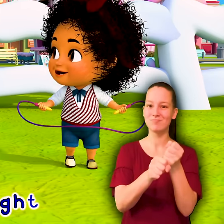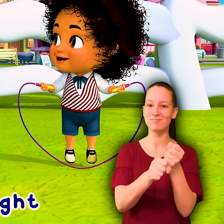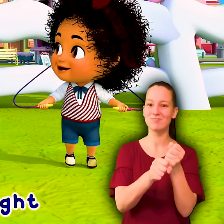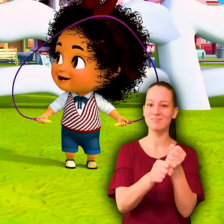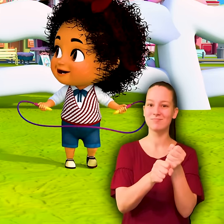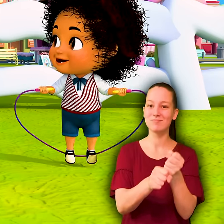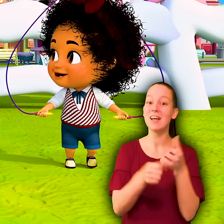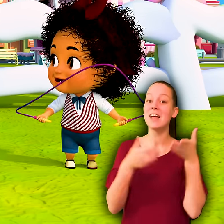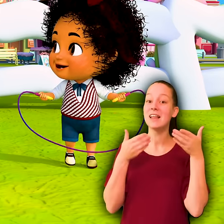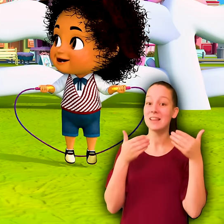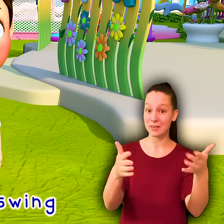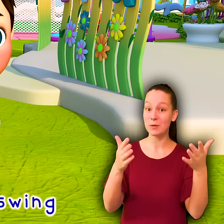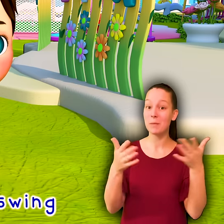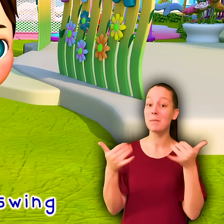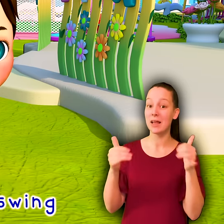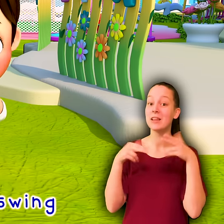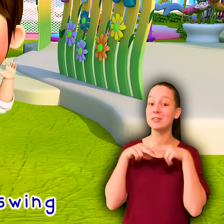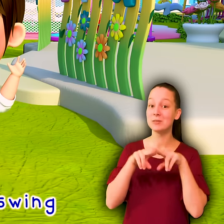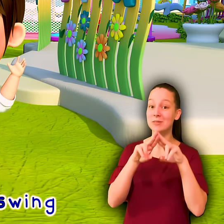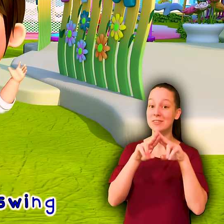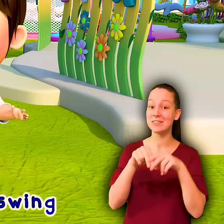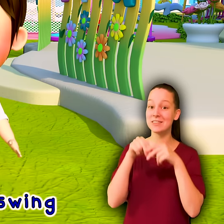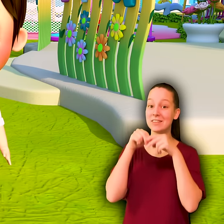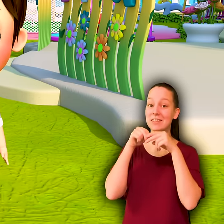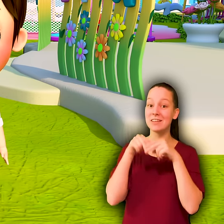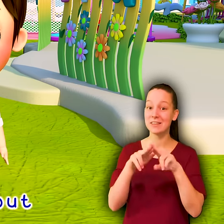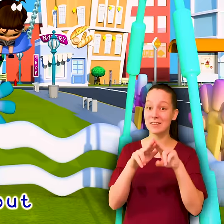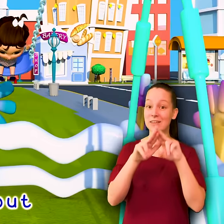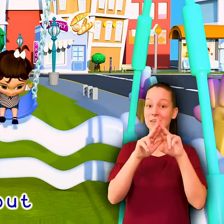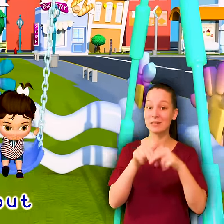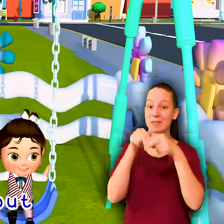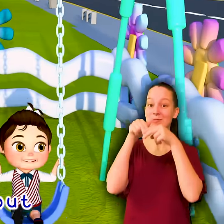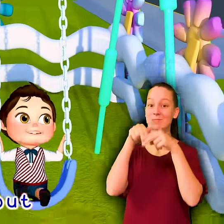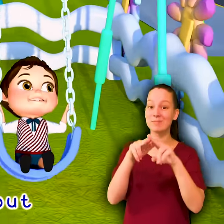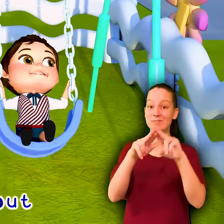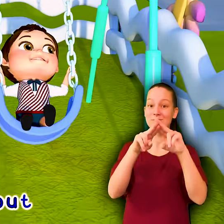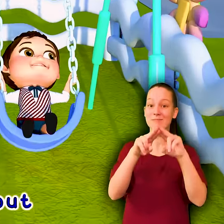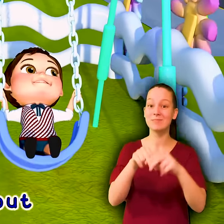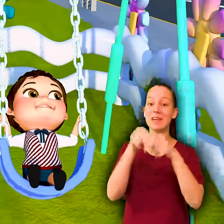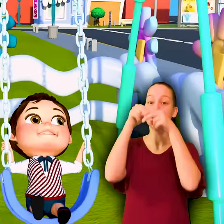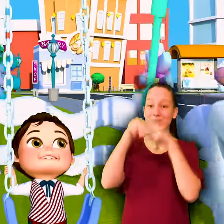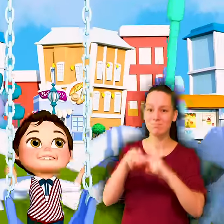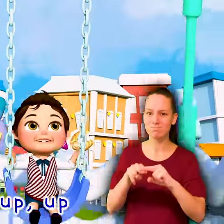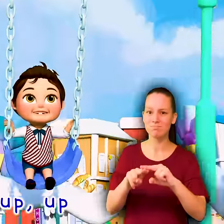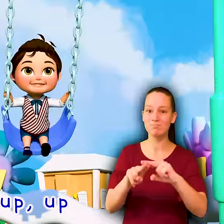go hold on tight let's go play on that swing let's